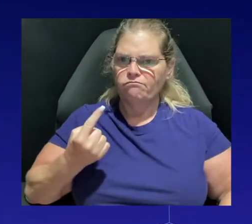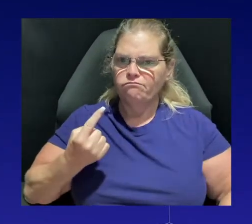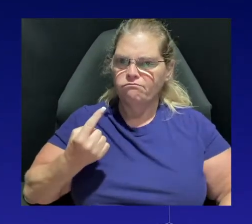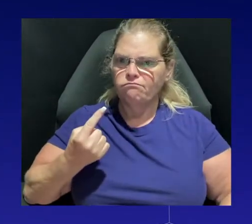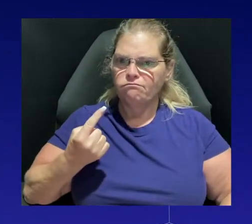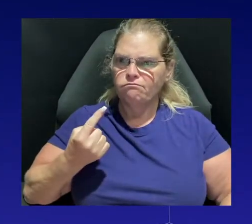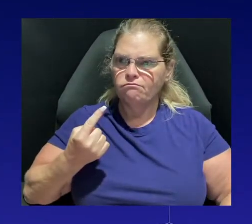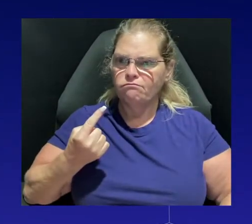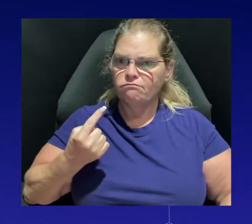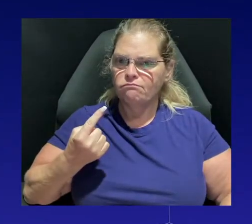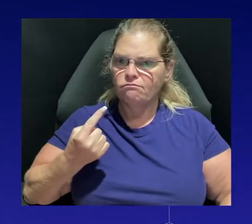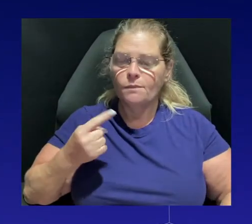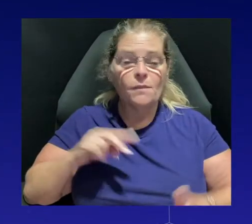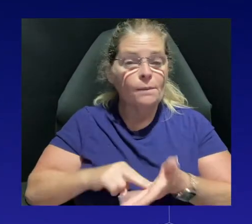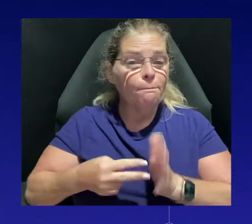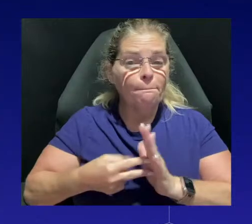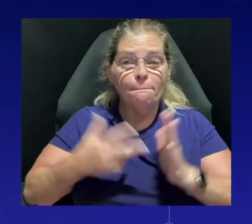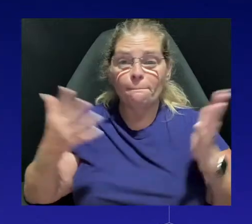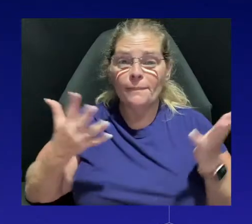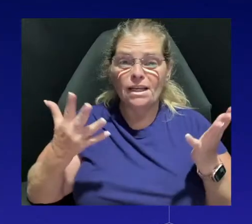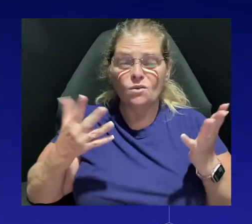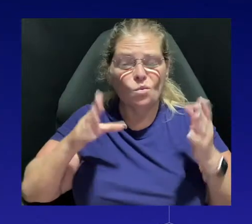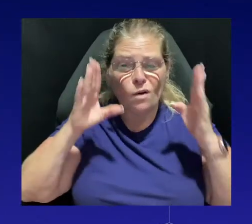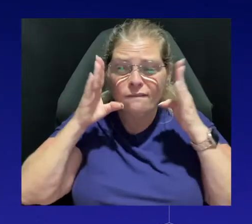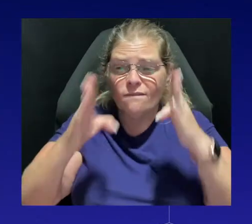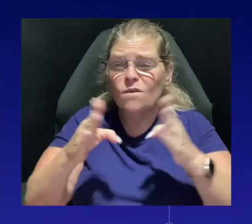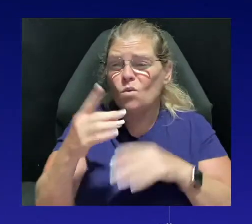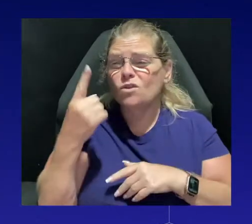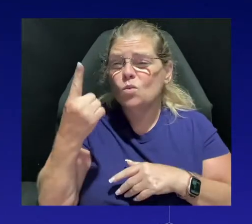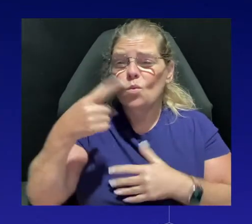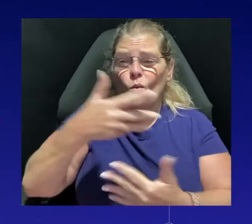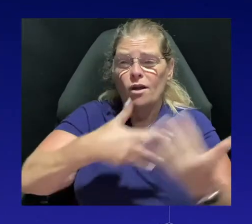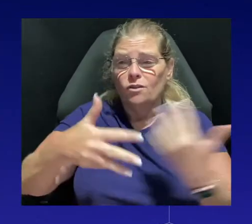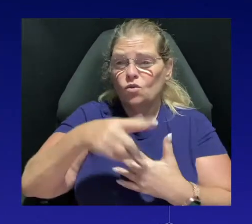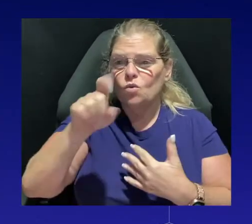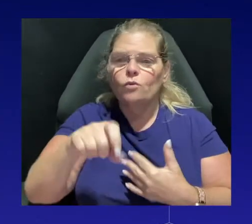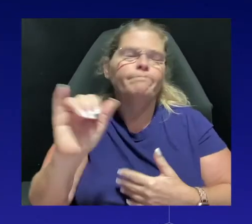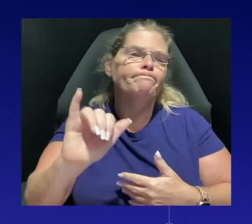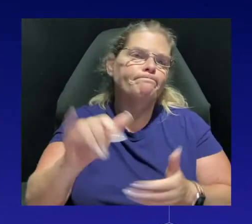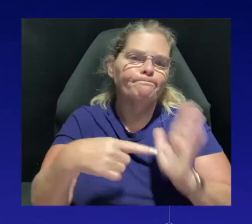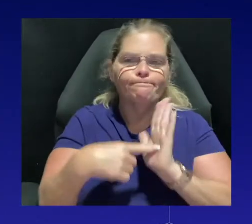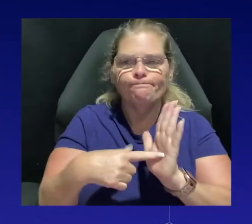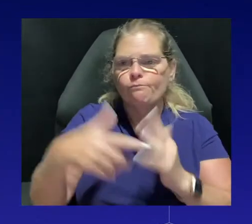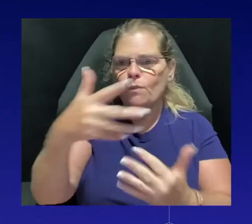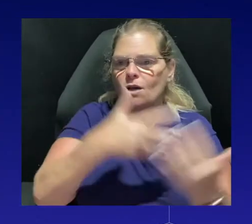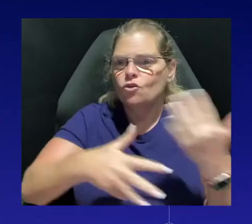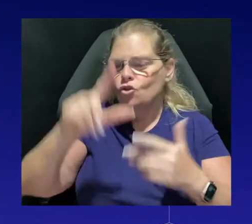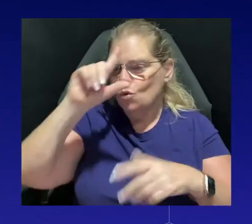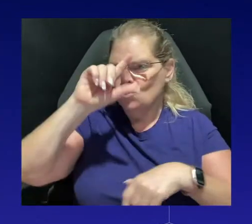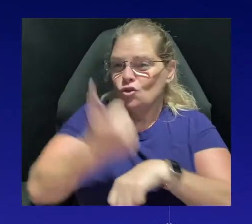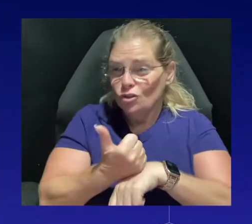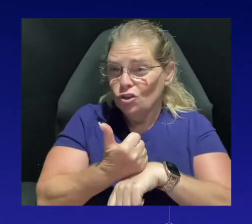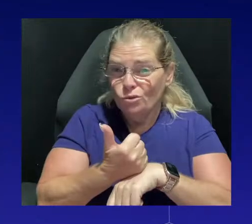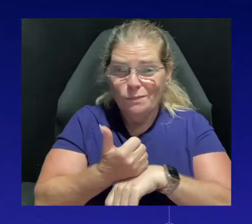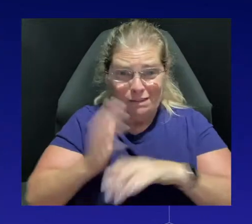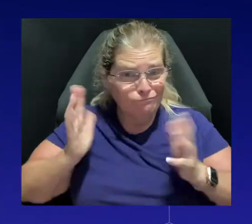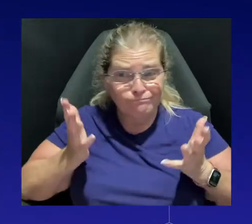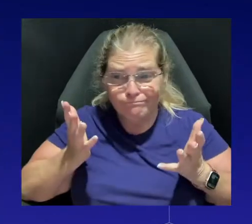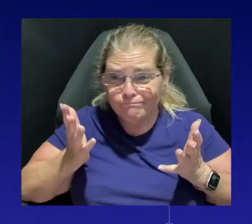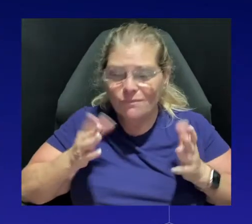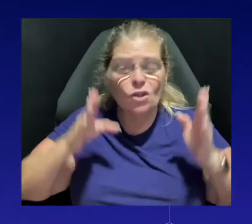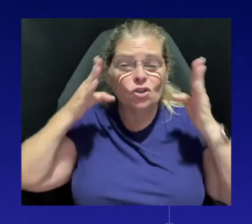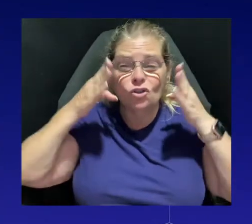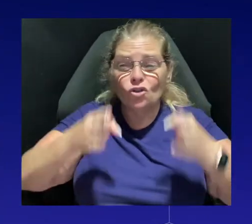that is that they target one specific social need, for example, or social determinant. And they often were targeted at